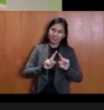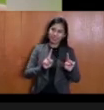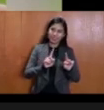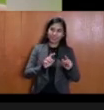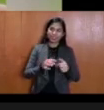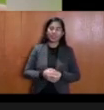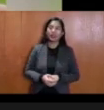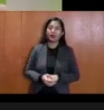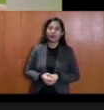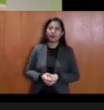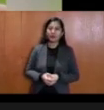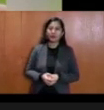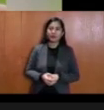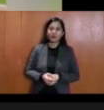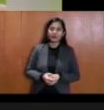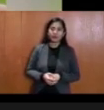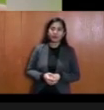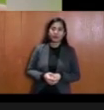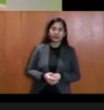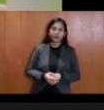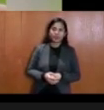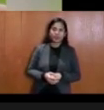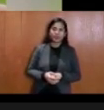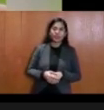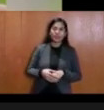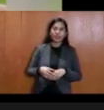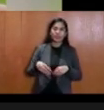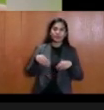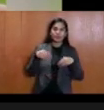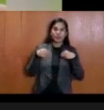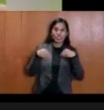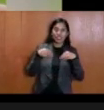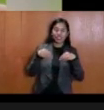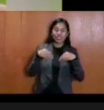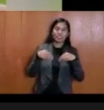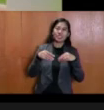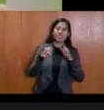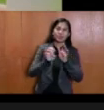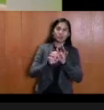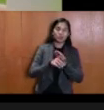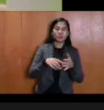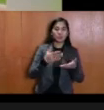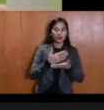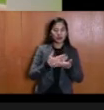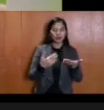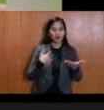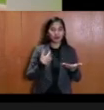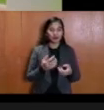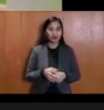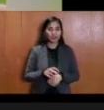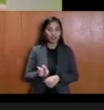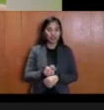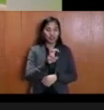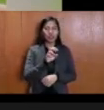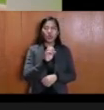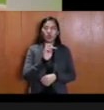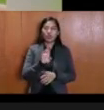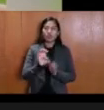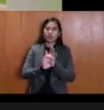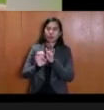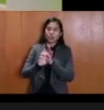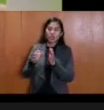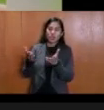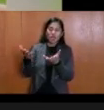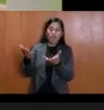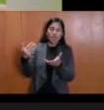And of course, there are those who go for, let's say, regenerative tourism, or who come here, let's say, for volunteers. You